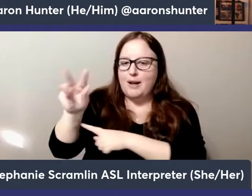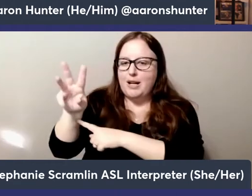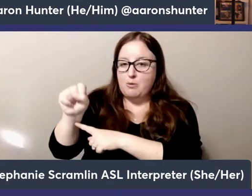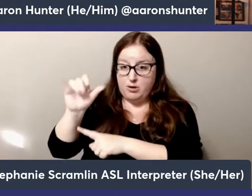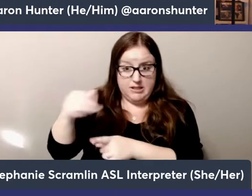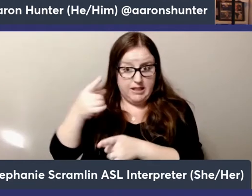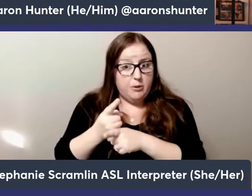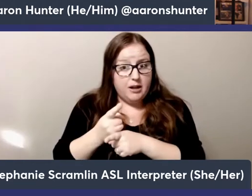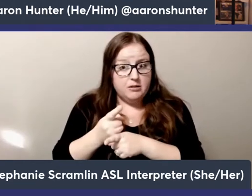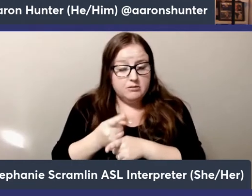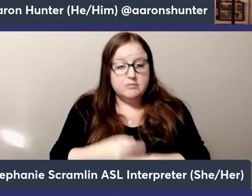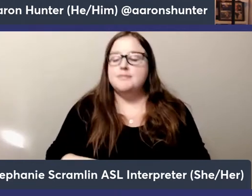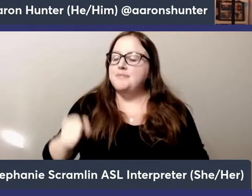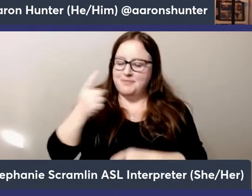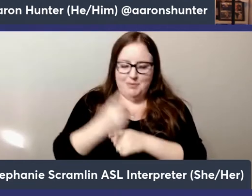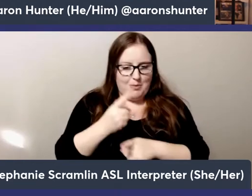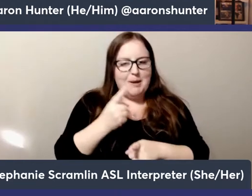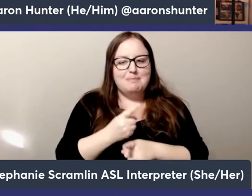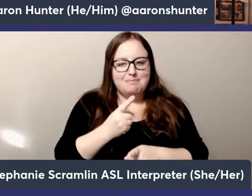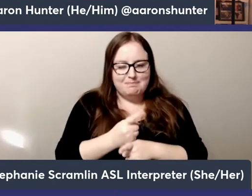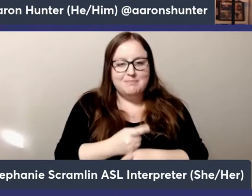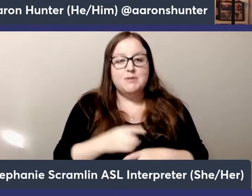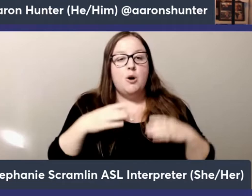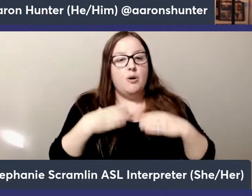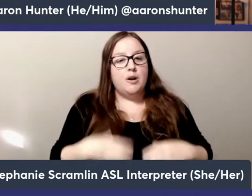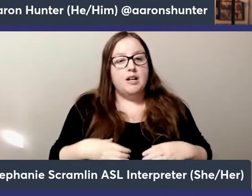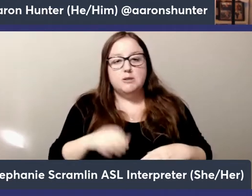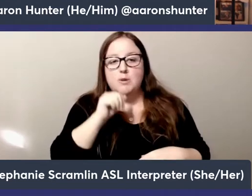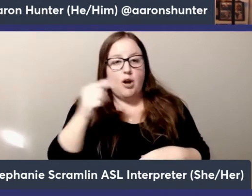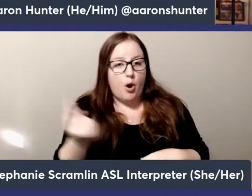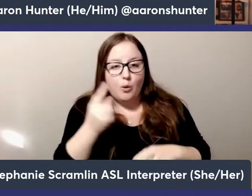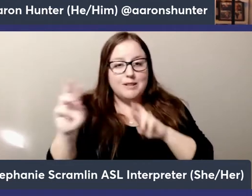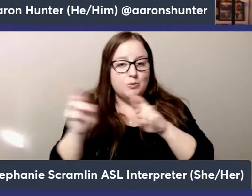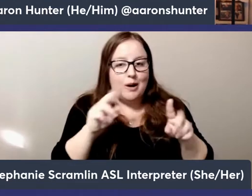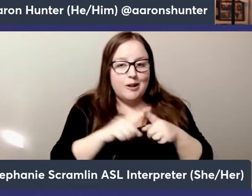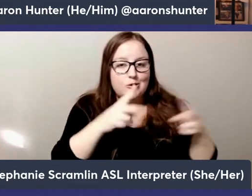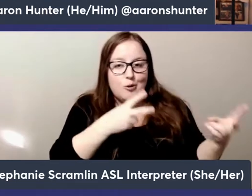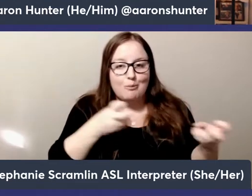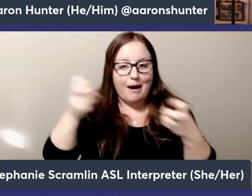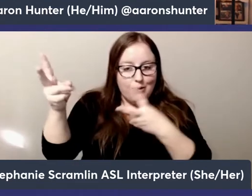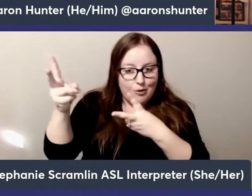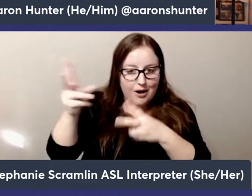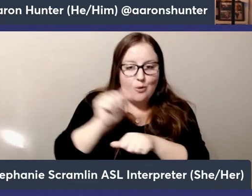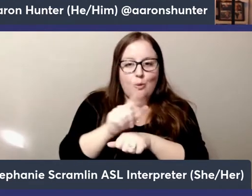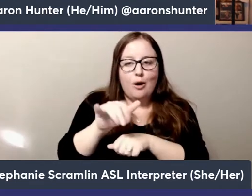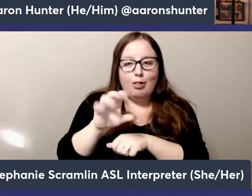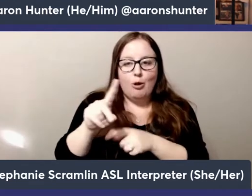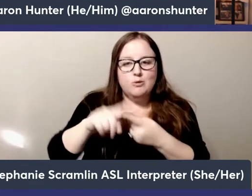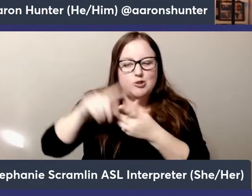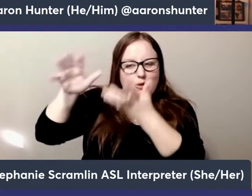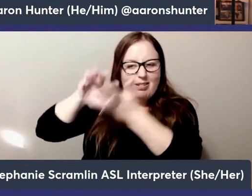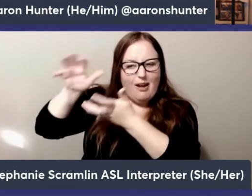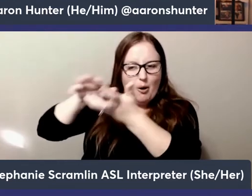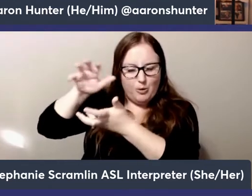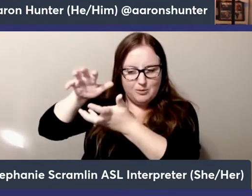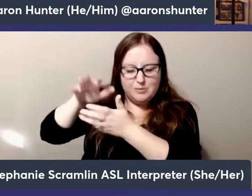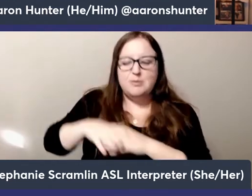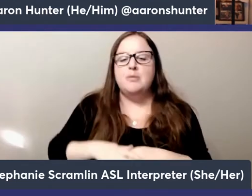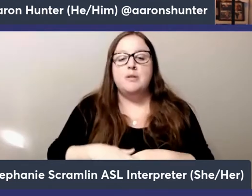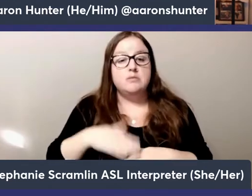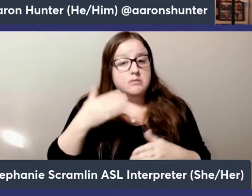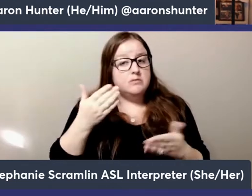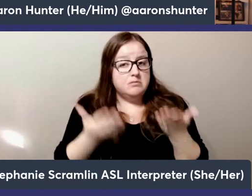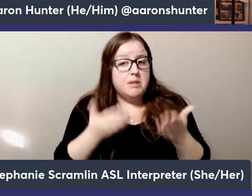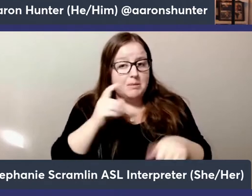right? That's right. So customers aren't always ready to migrate their workload to the cloud. They will over time,